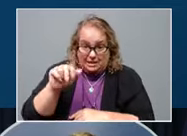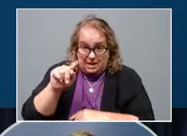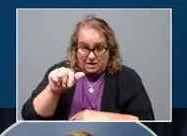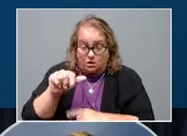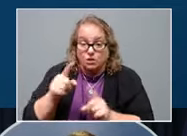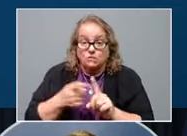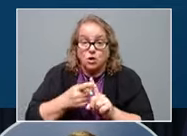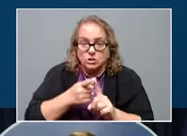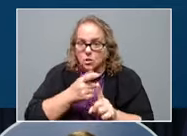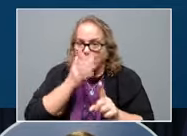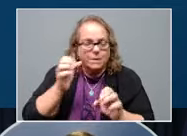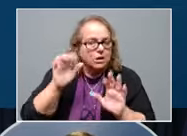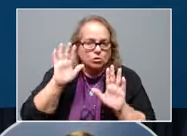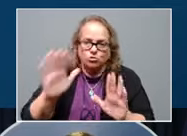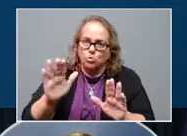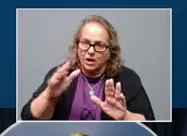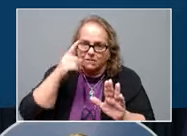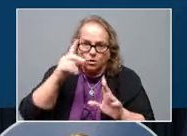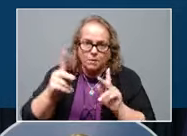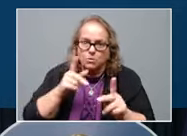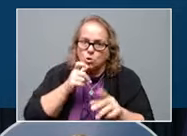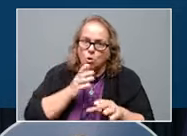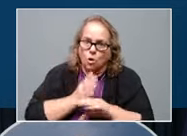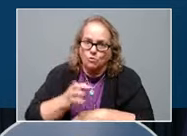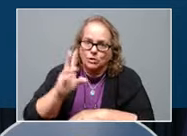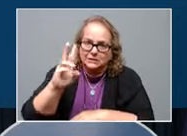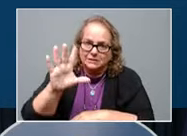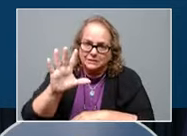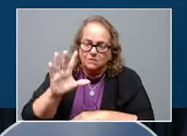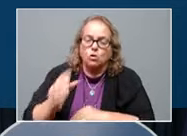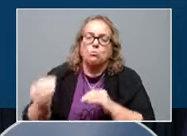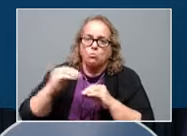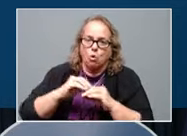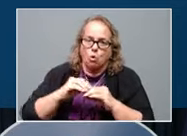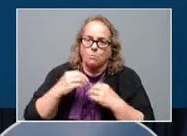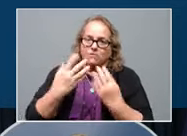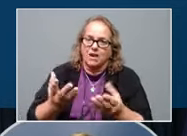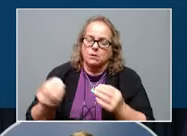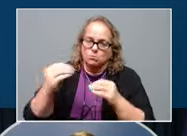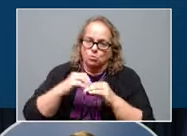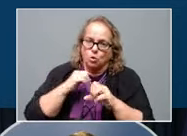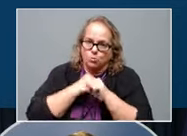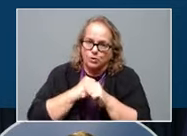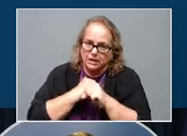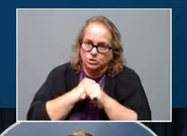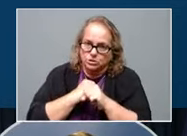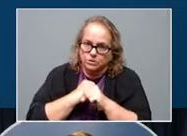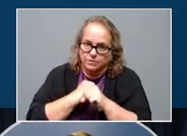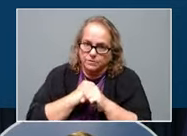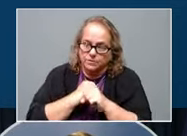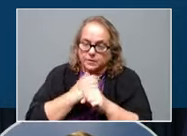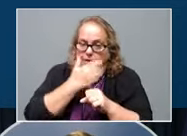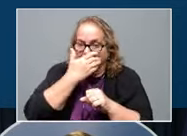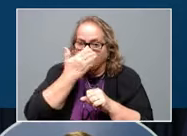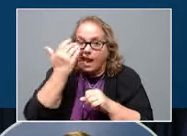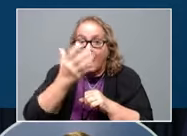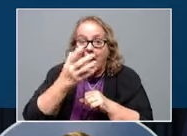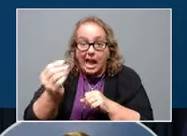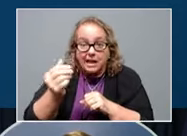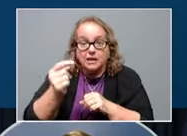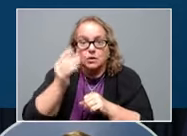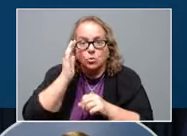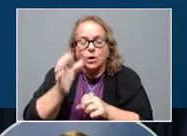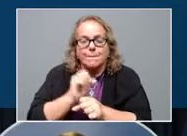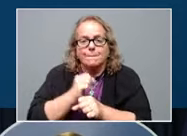over 65. We think it'll provide a lot more protection. And it's going to make it